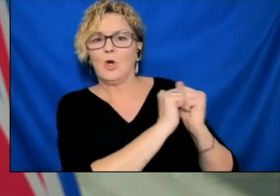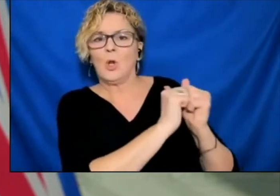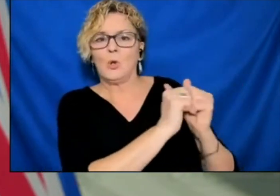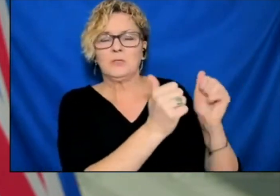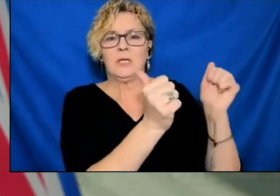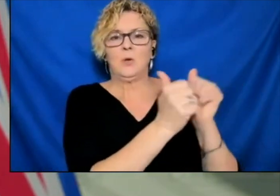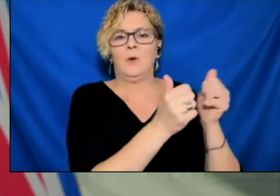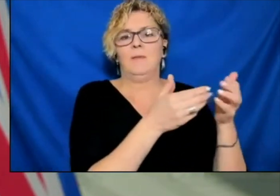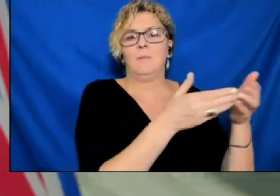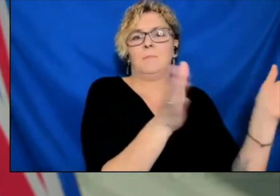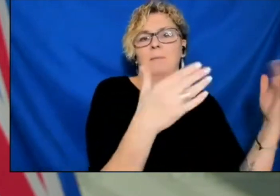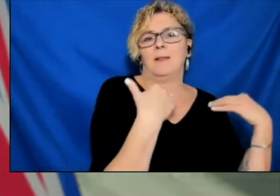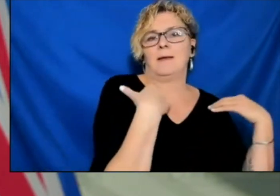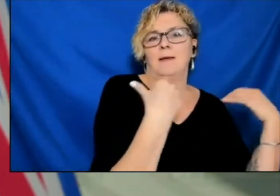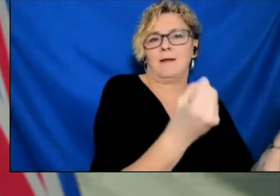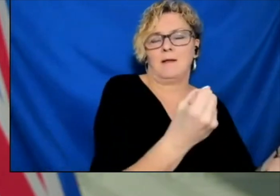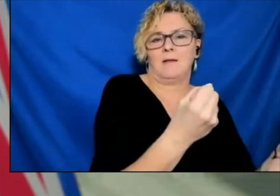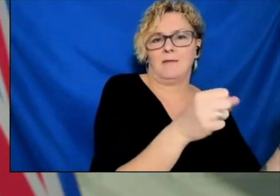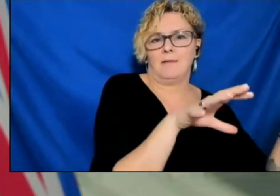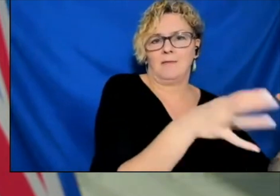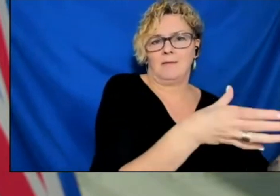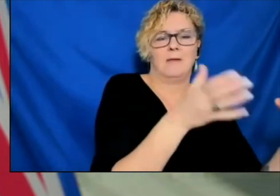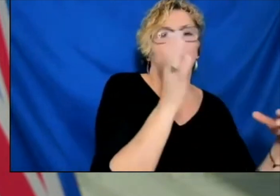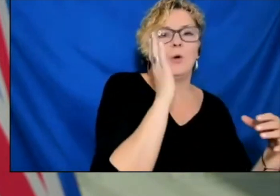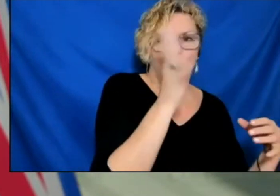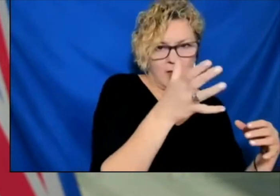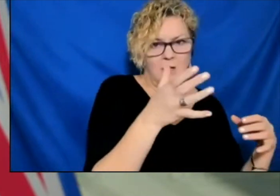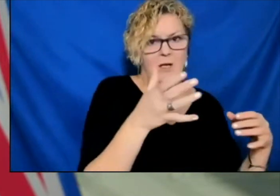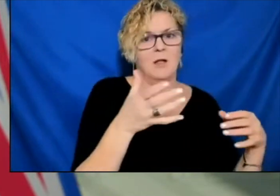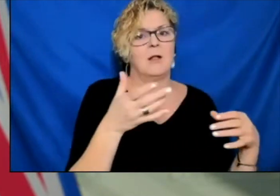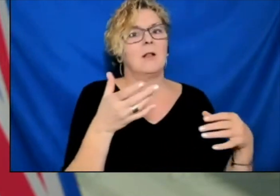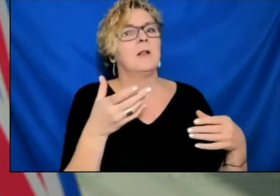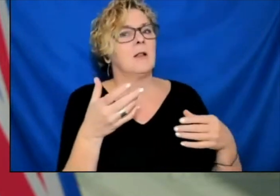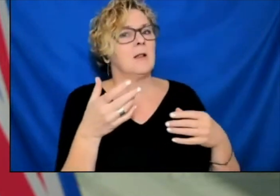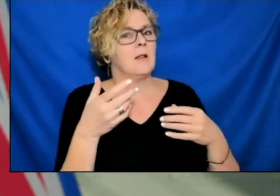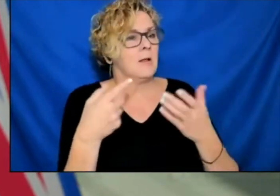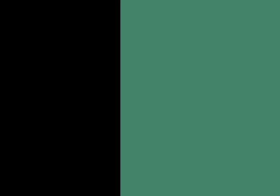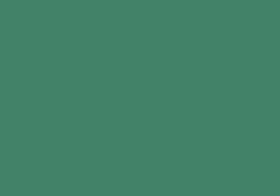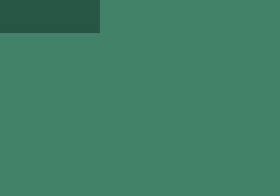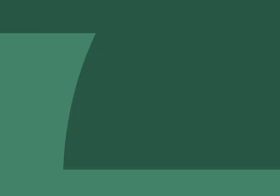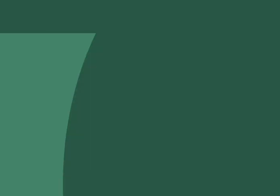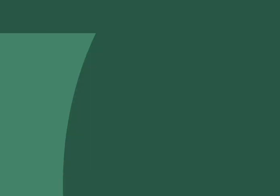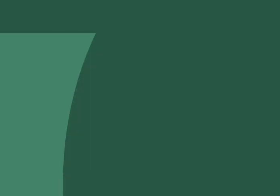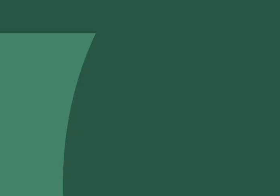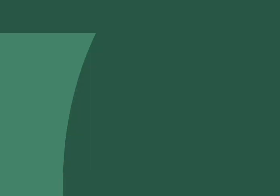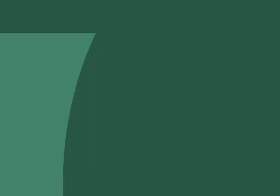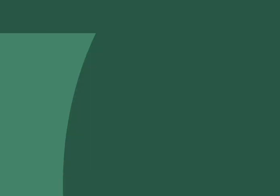right measures in place to keep students and staff safe in schools.